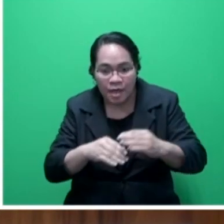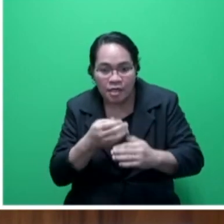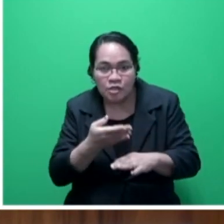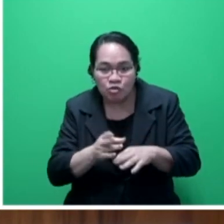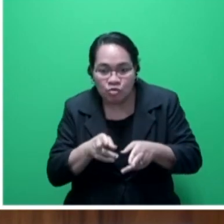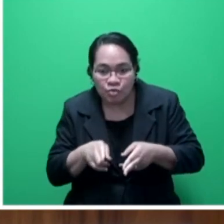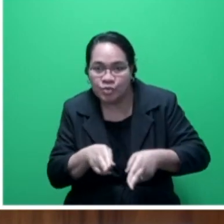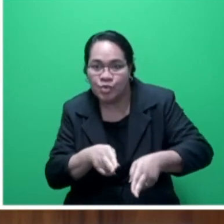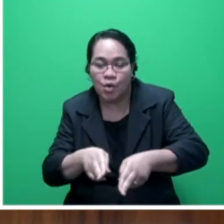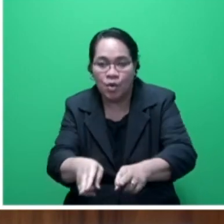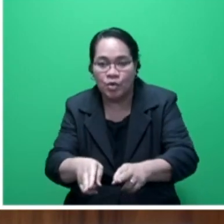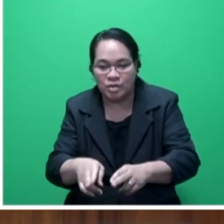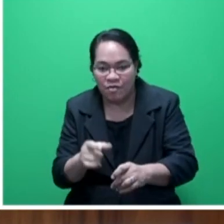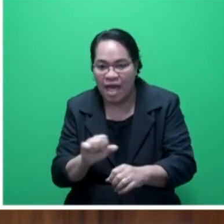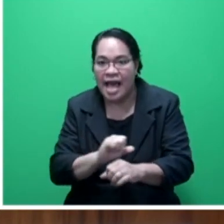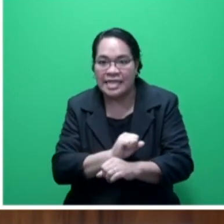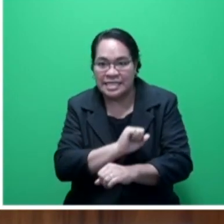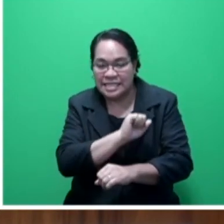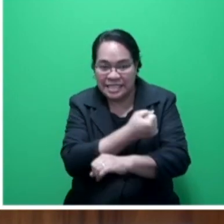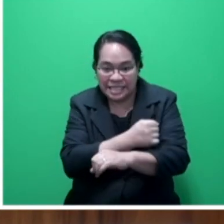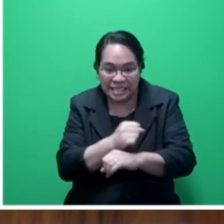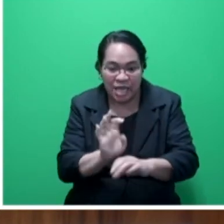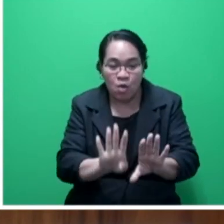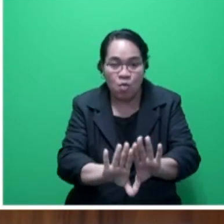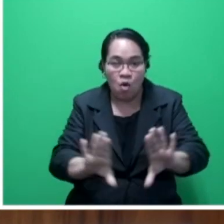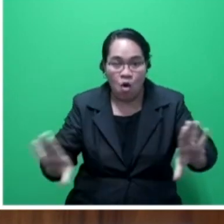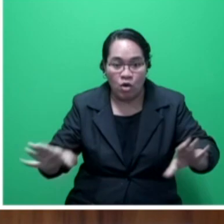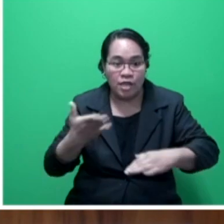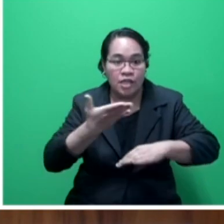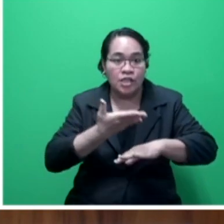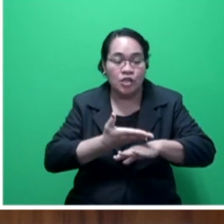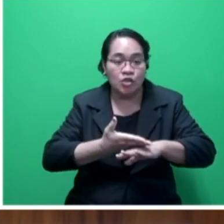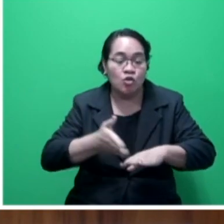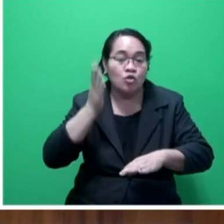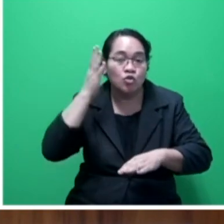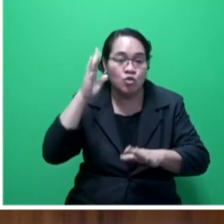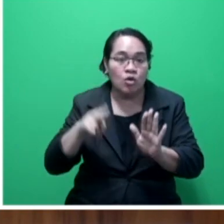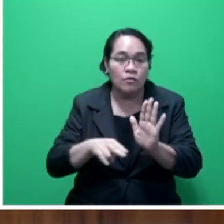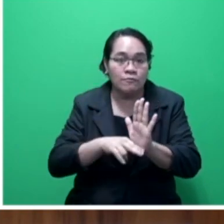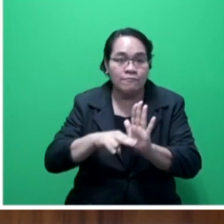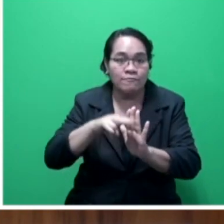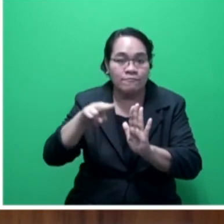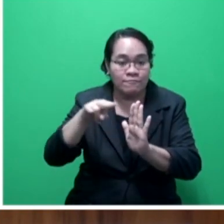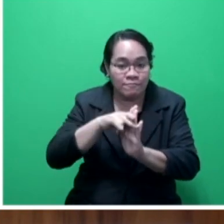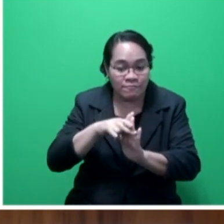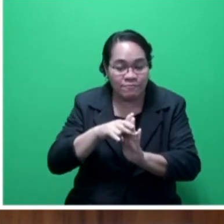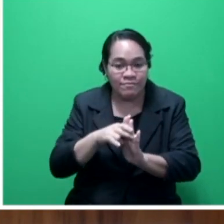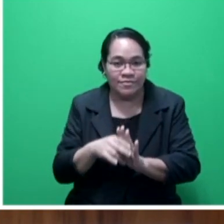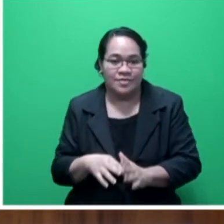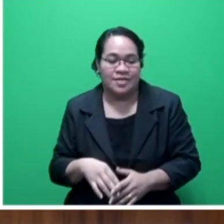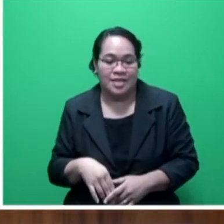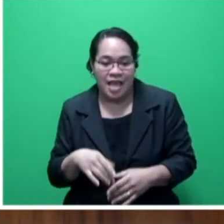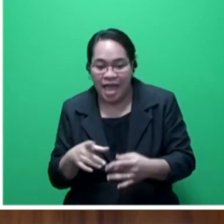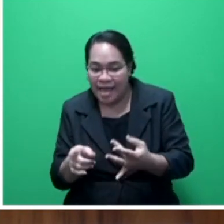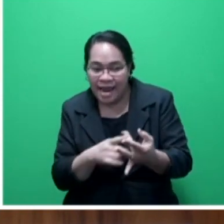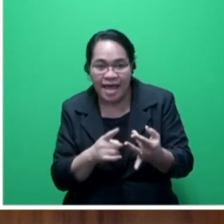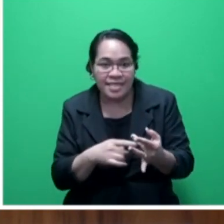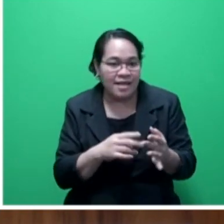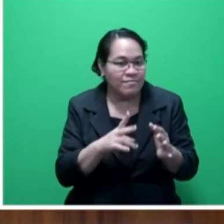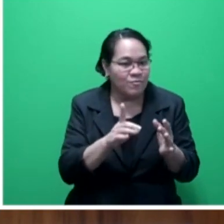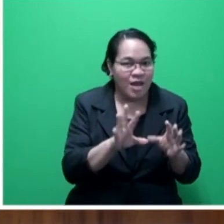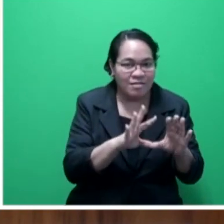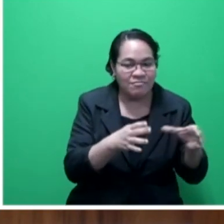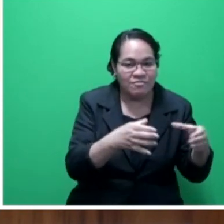in construction of a seawall, construction of a new school dormitory for Nangara Primary School. For Matawi Mbili settlement,